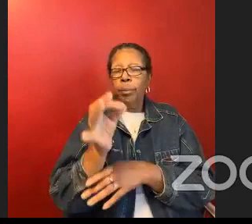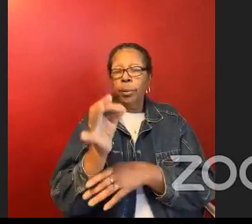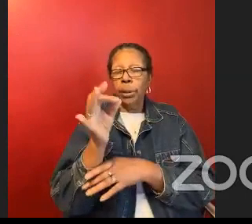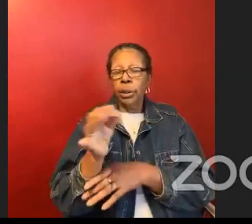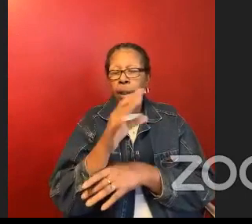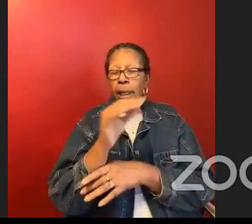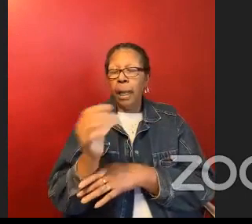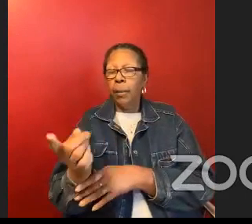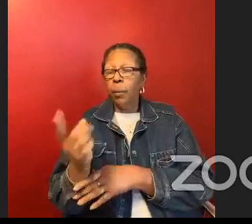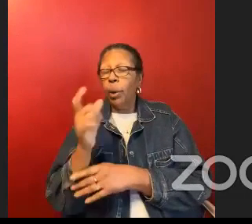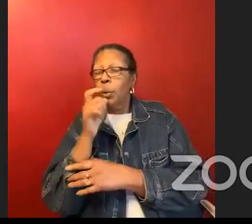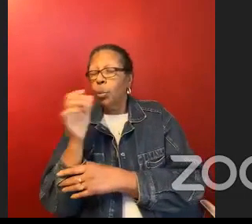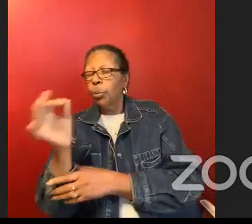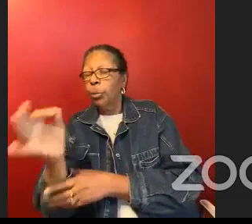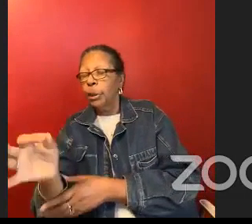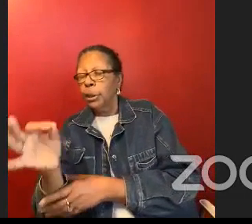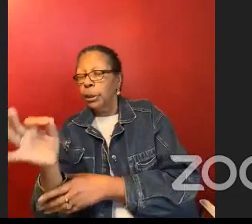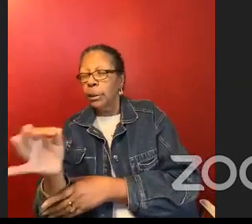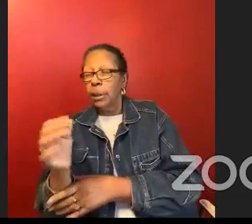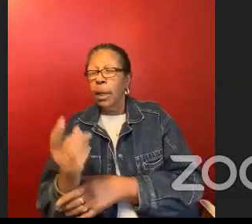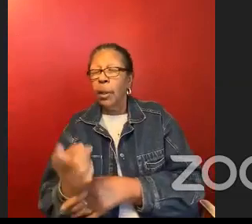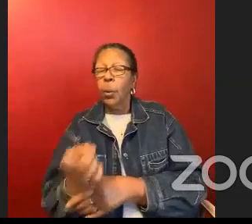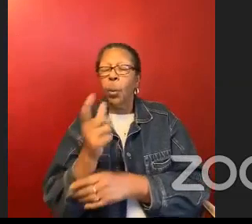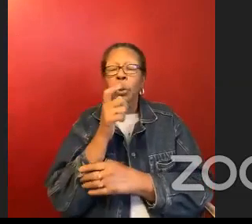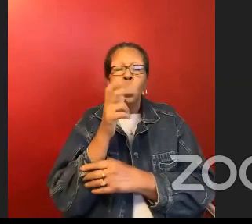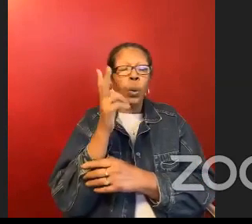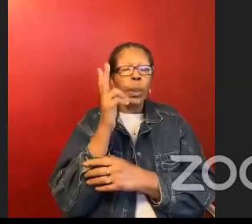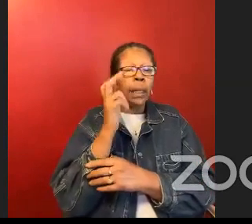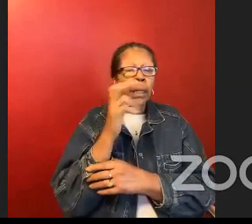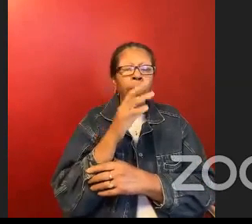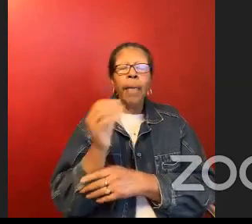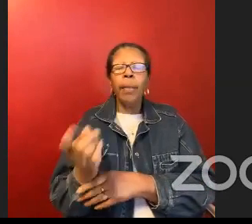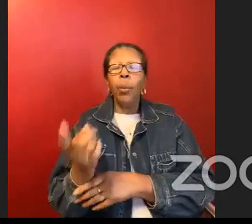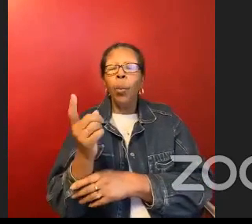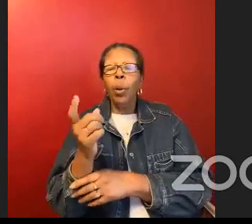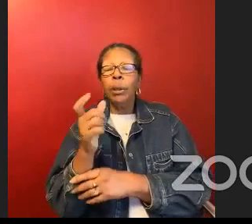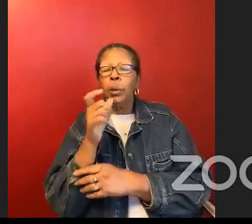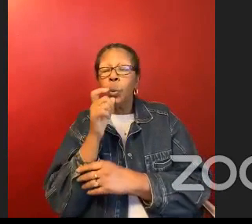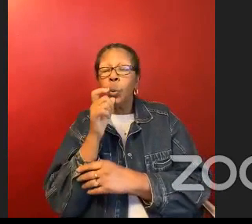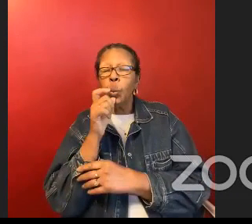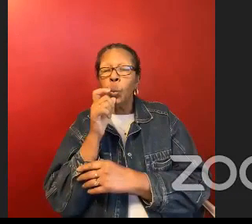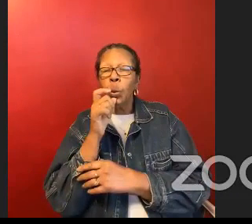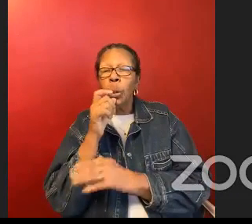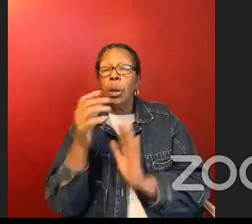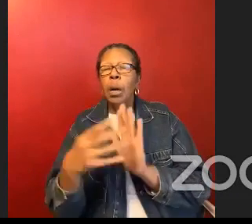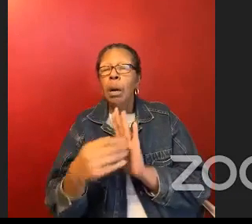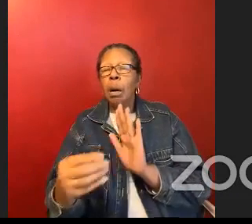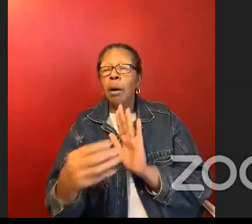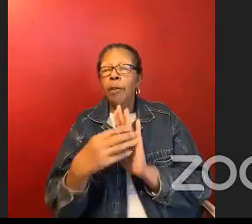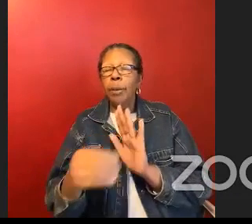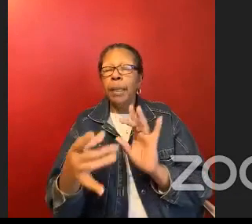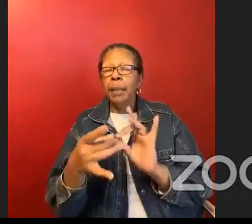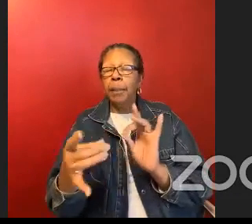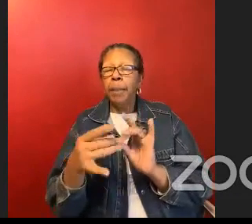will preach it, the ones who will hear it, and the ones who will repeat the message that you have given.